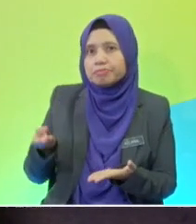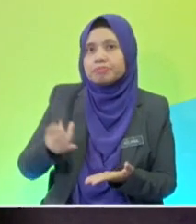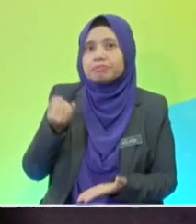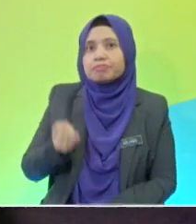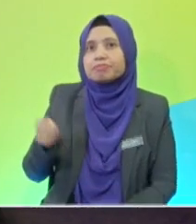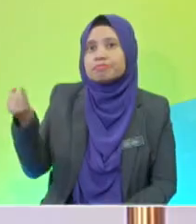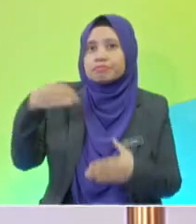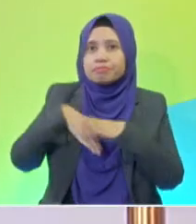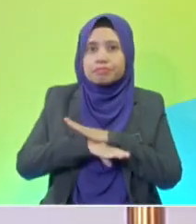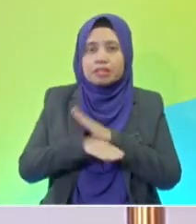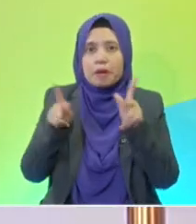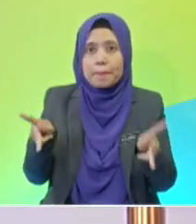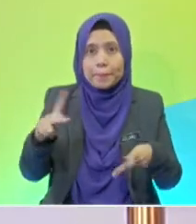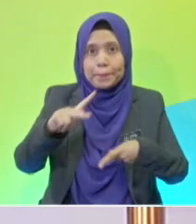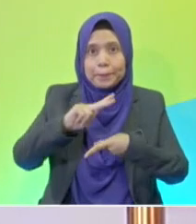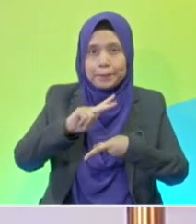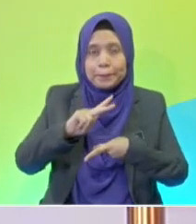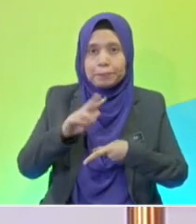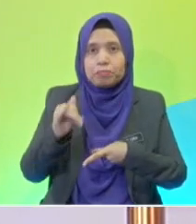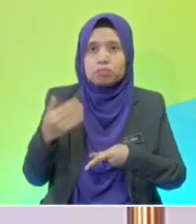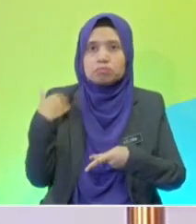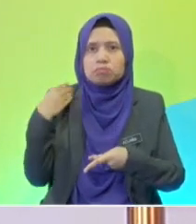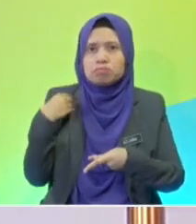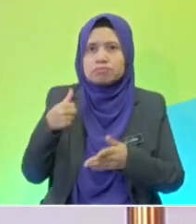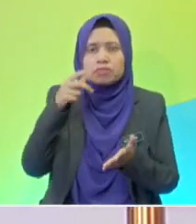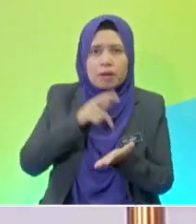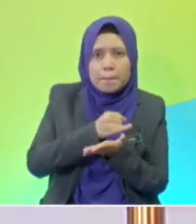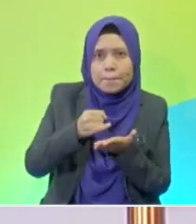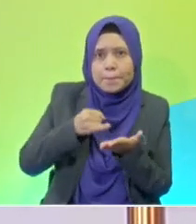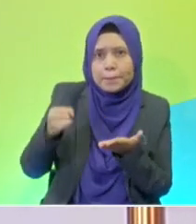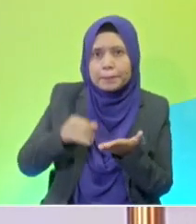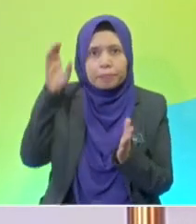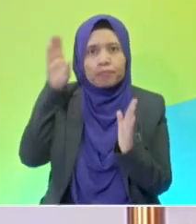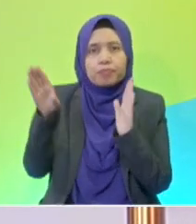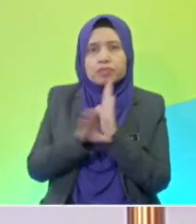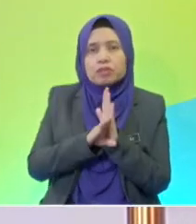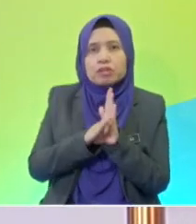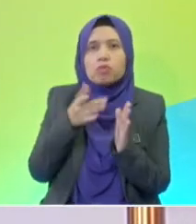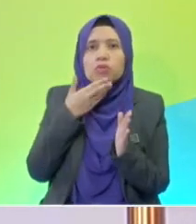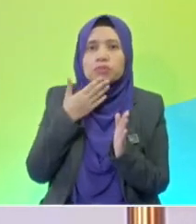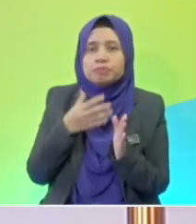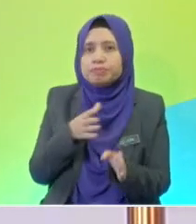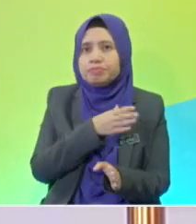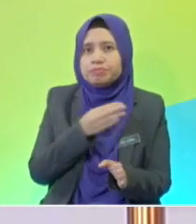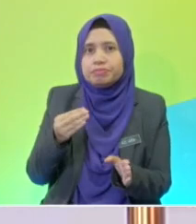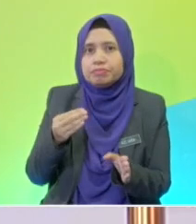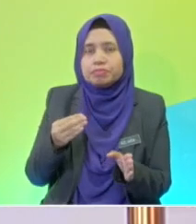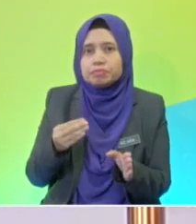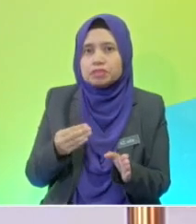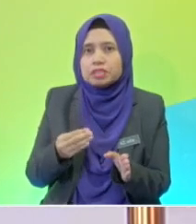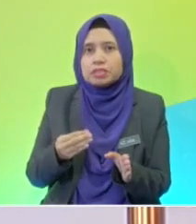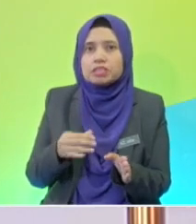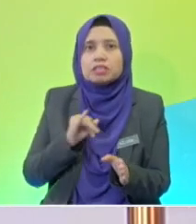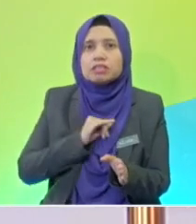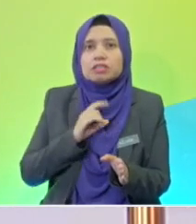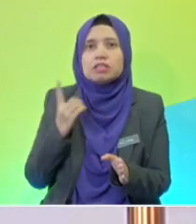the letter, painting, portrait, like a very beautiful telephone and all. So, speaking about heritage and